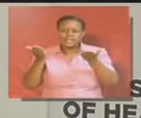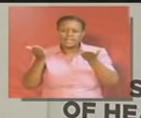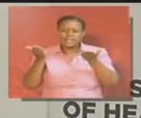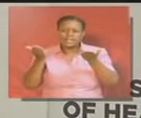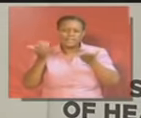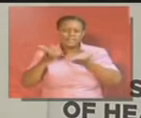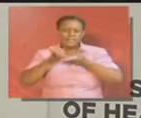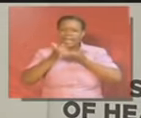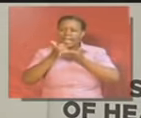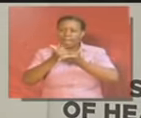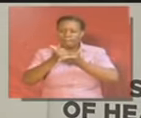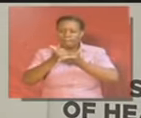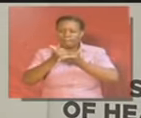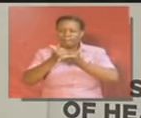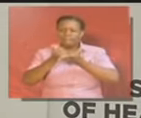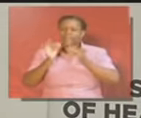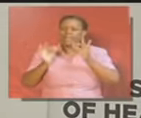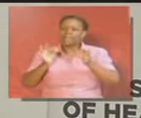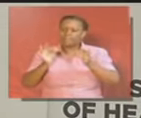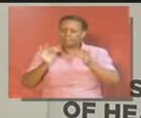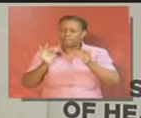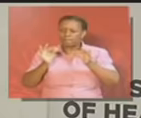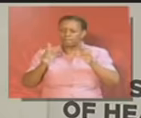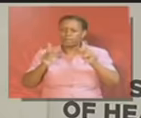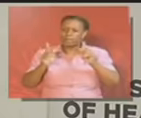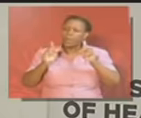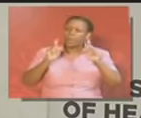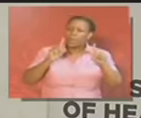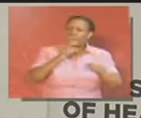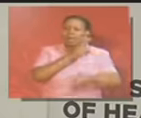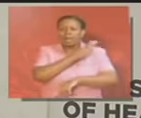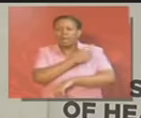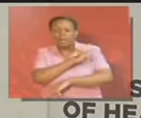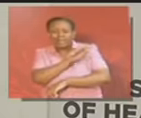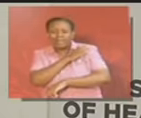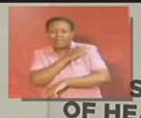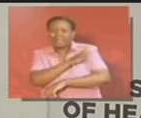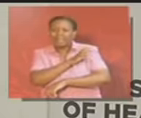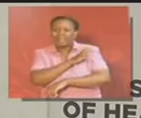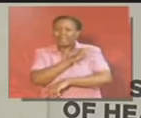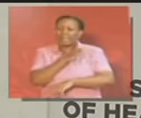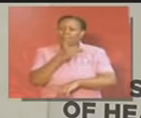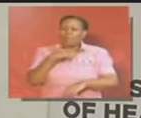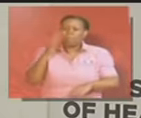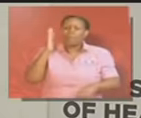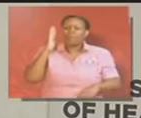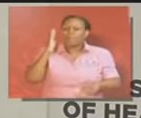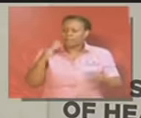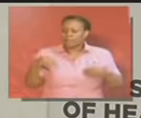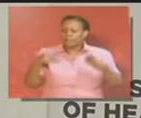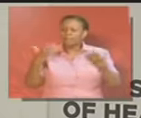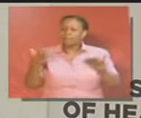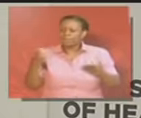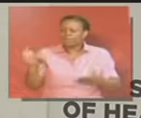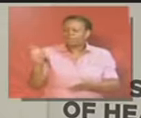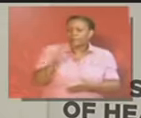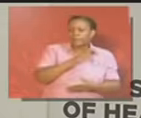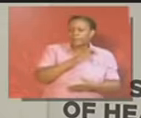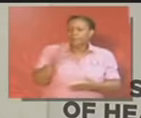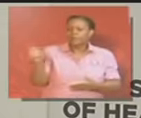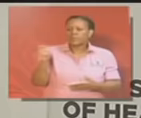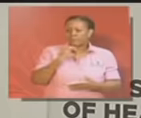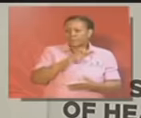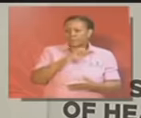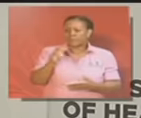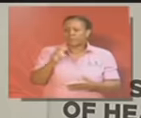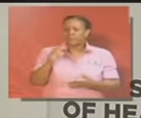a chronic disease clinic, we will shuttle transport our chronic disease patients to the main centers